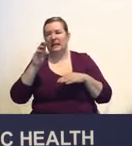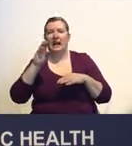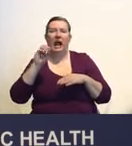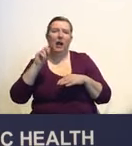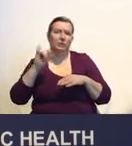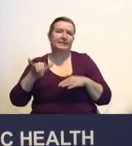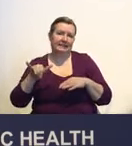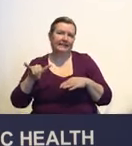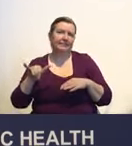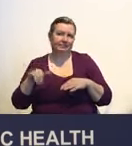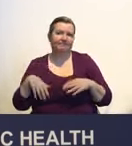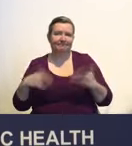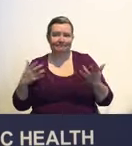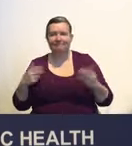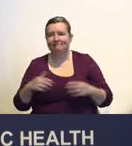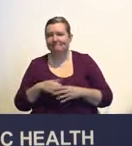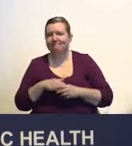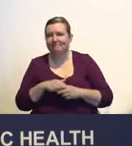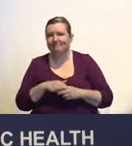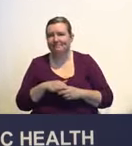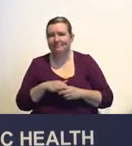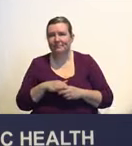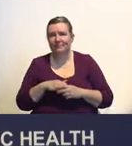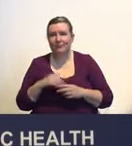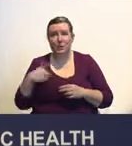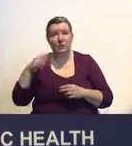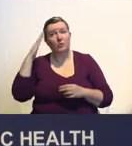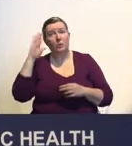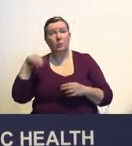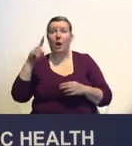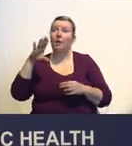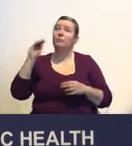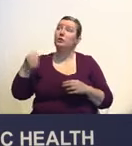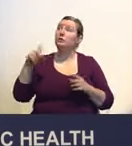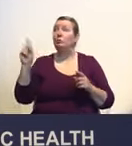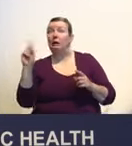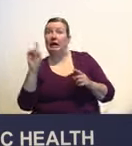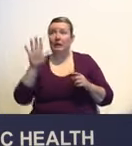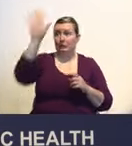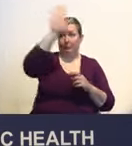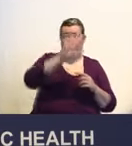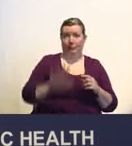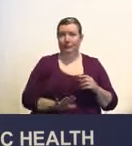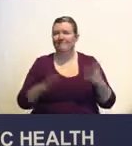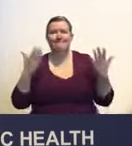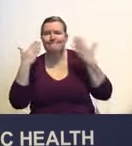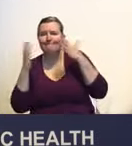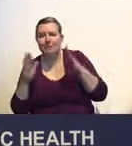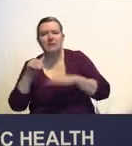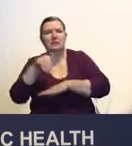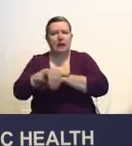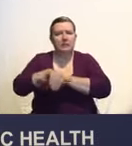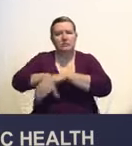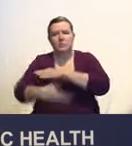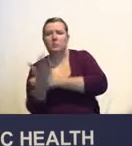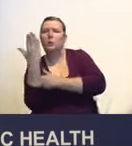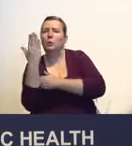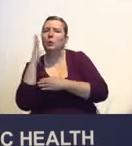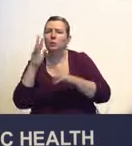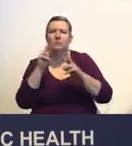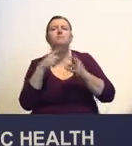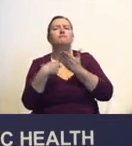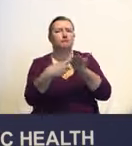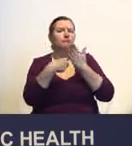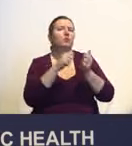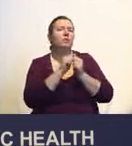around this forecast is not all there yet, but from this afternoon, tomorrow morning, we'll be on with the National Weather Service as